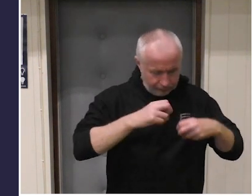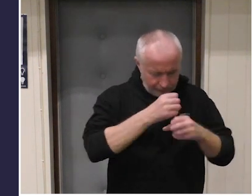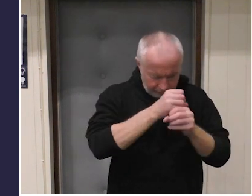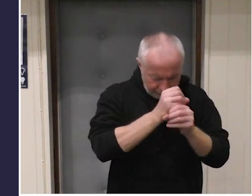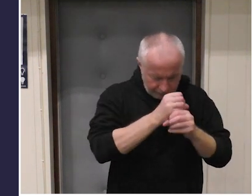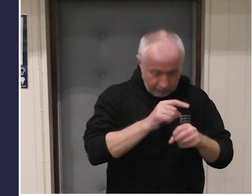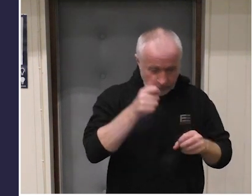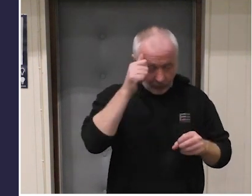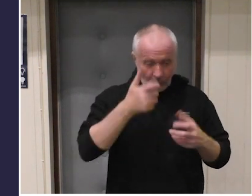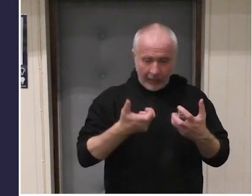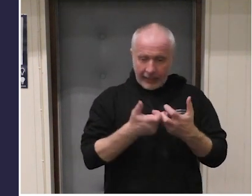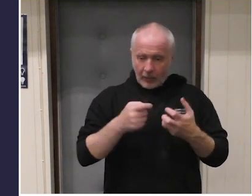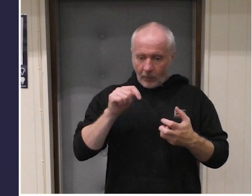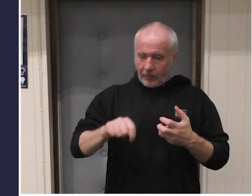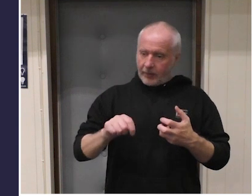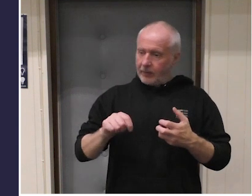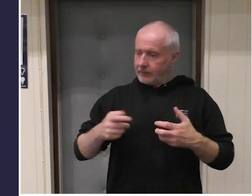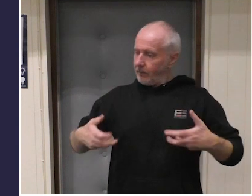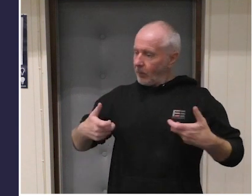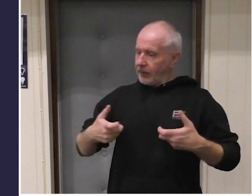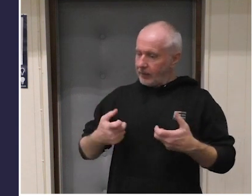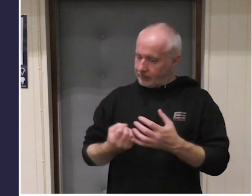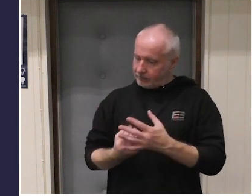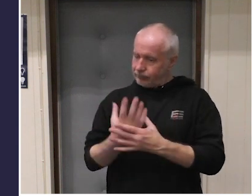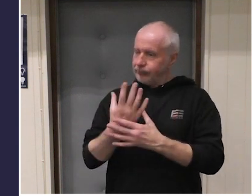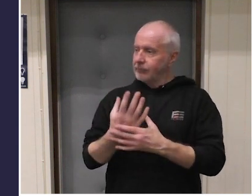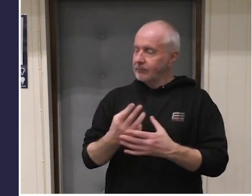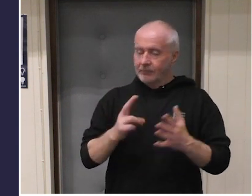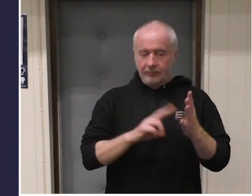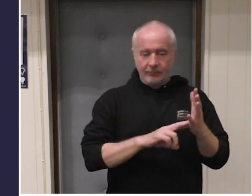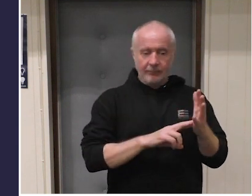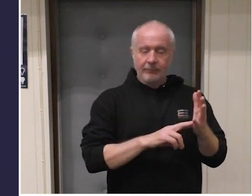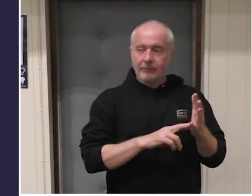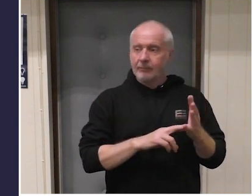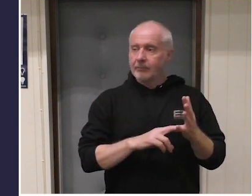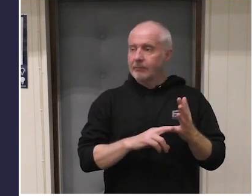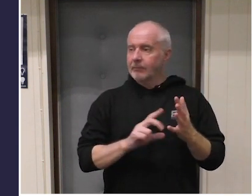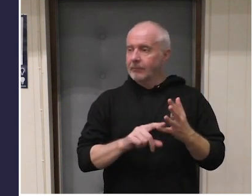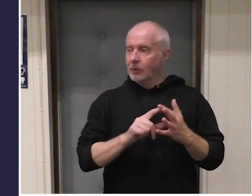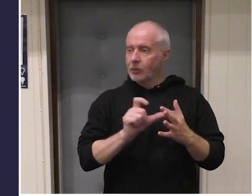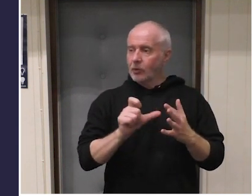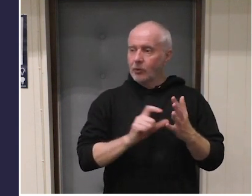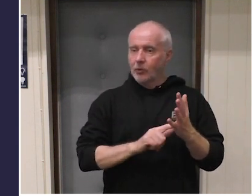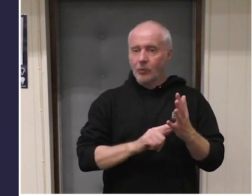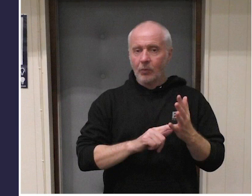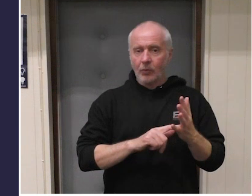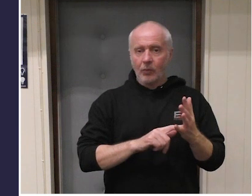is constructed, okay? And it might be a nucleotide at this particular position, and this thing's called a